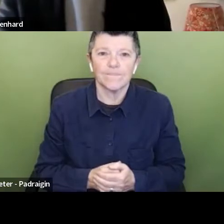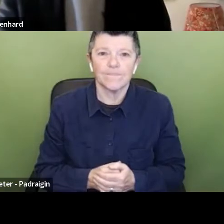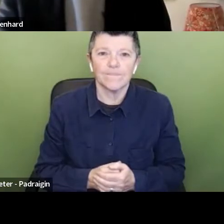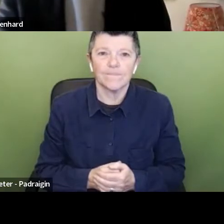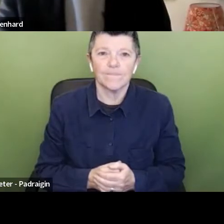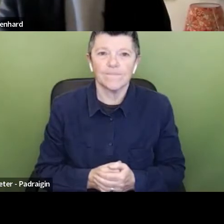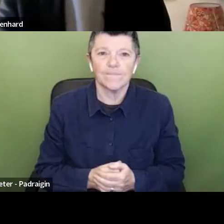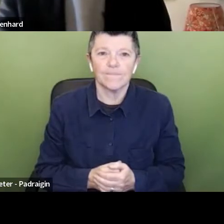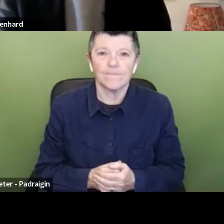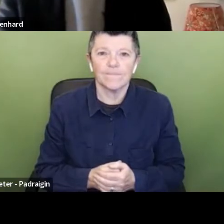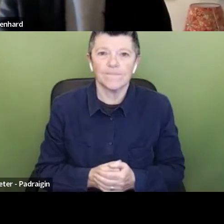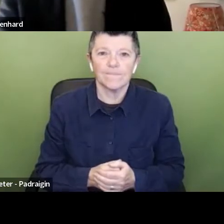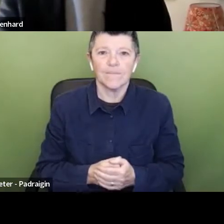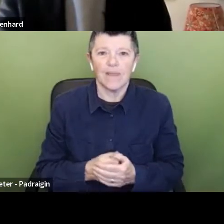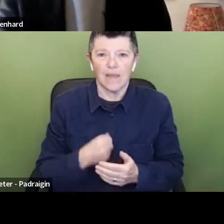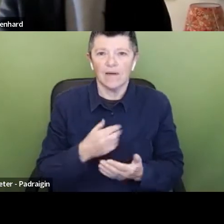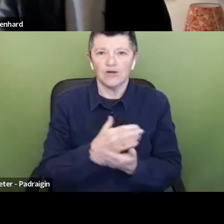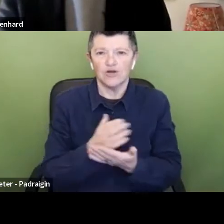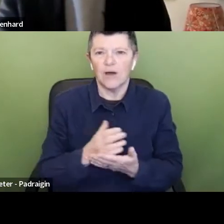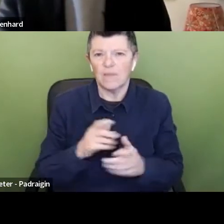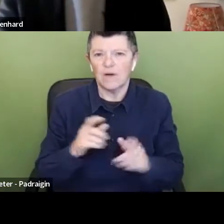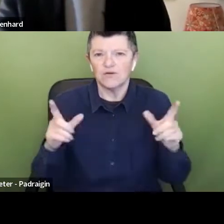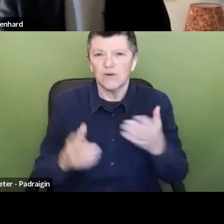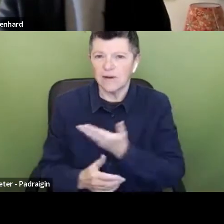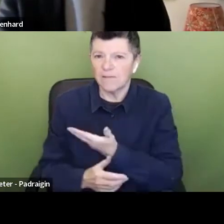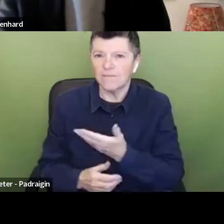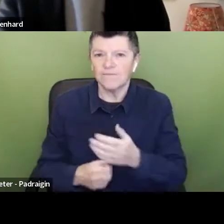I'll share my screen now.